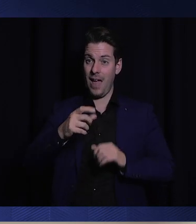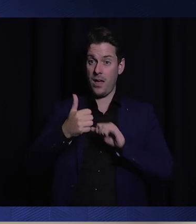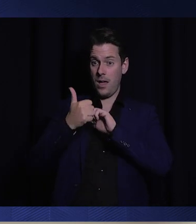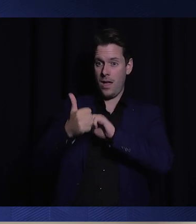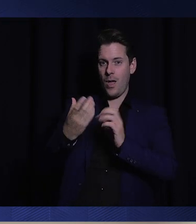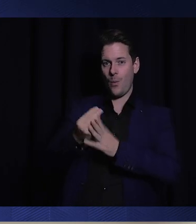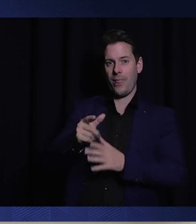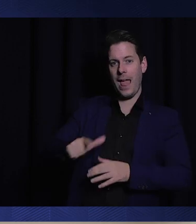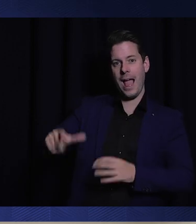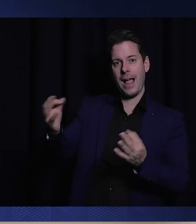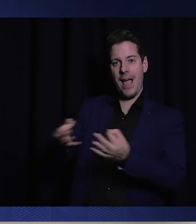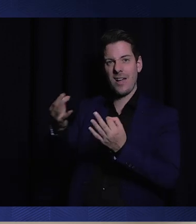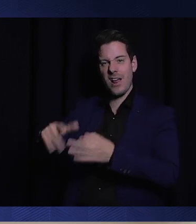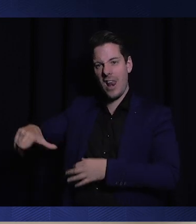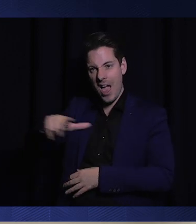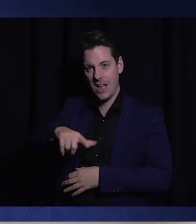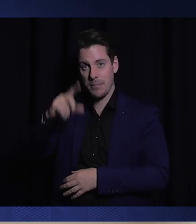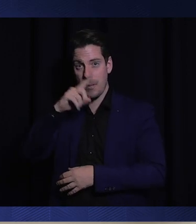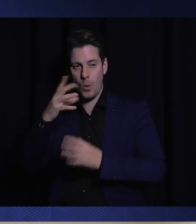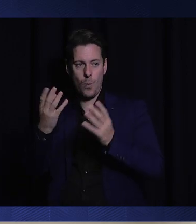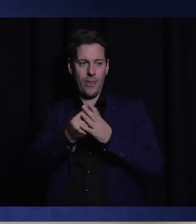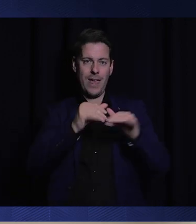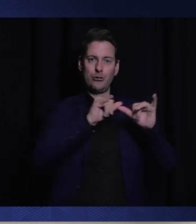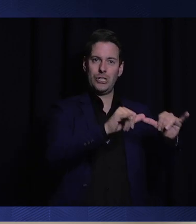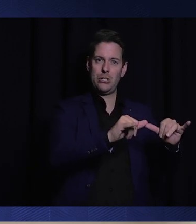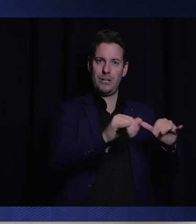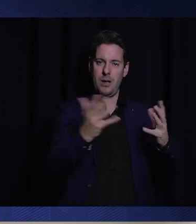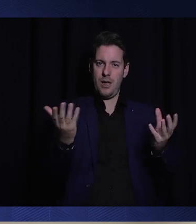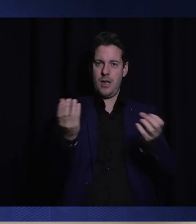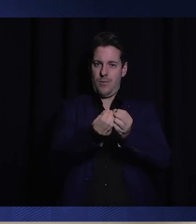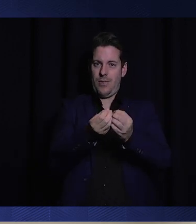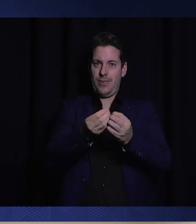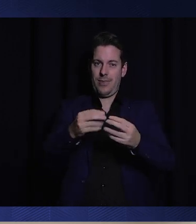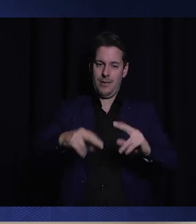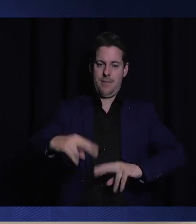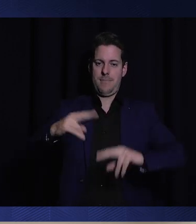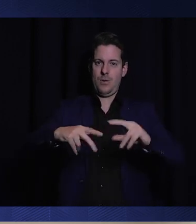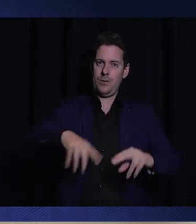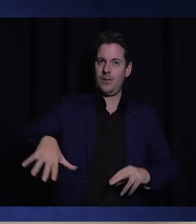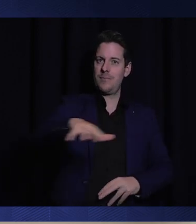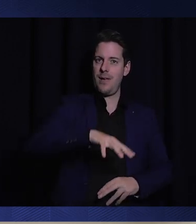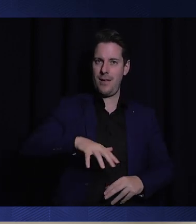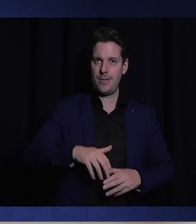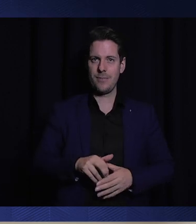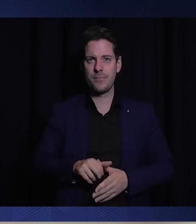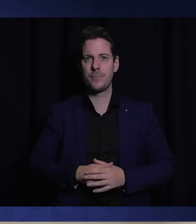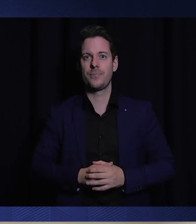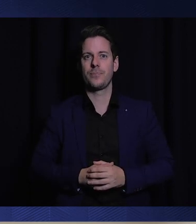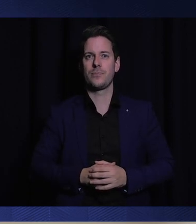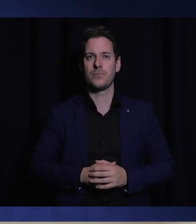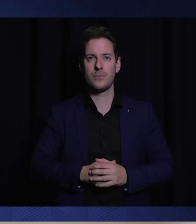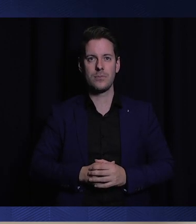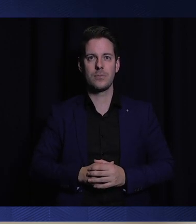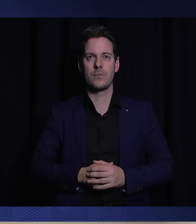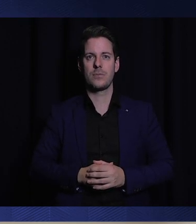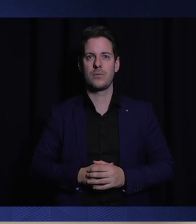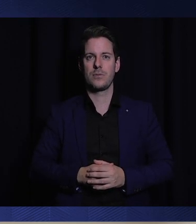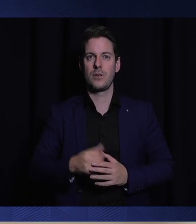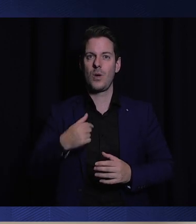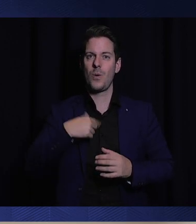So first is the policy. The second thing is which area, and that area belongs to